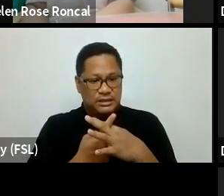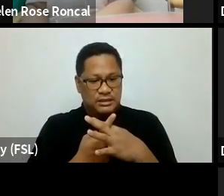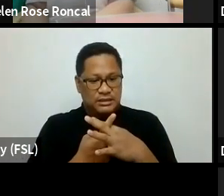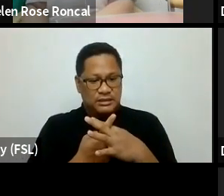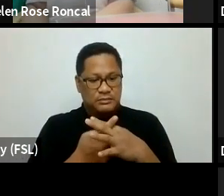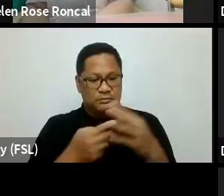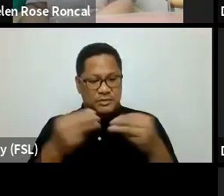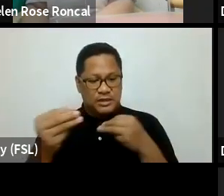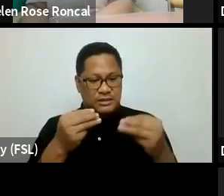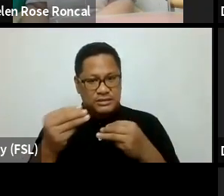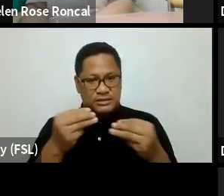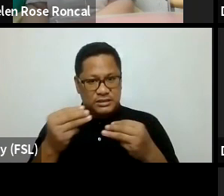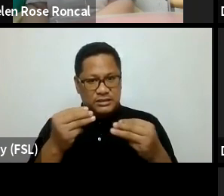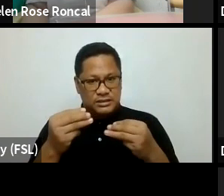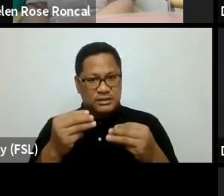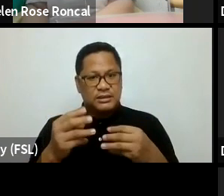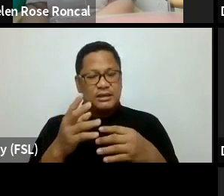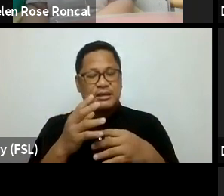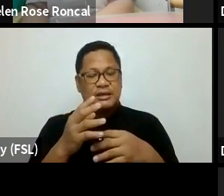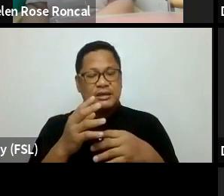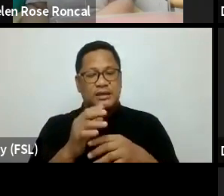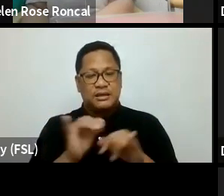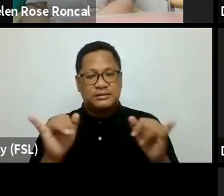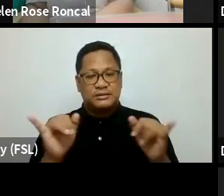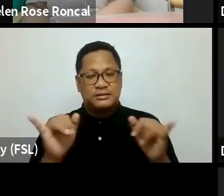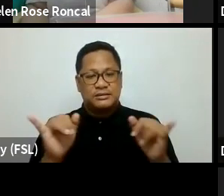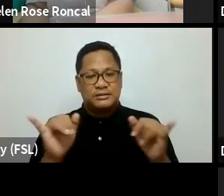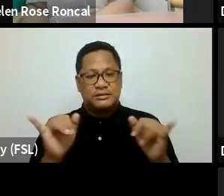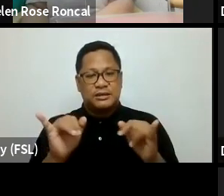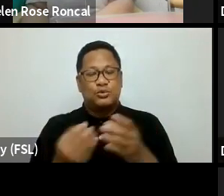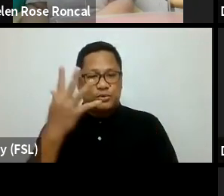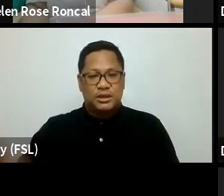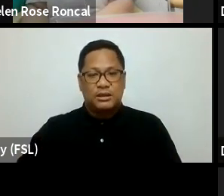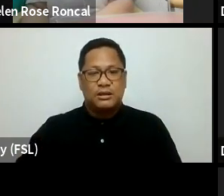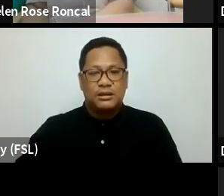managing and growing a small business.